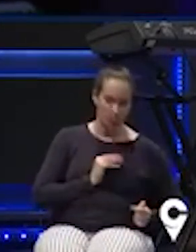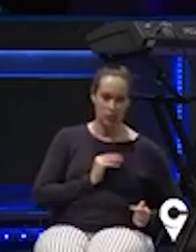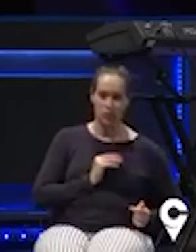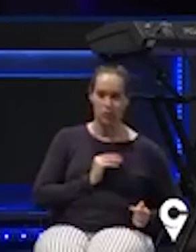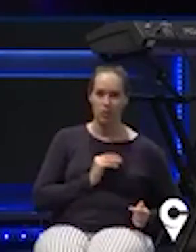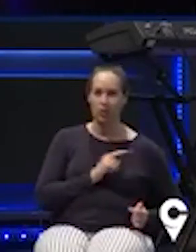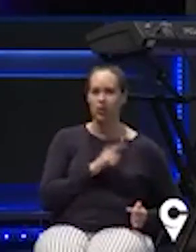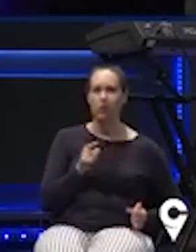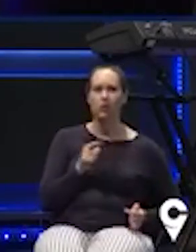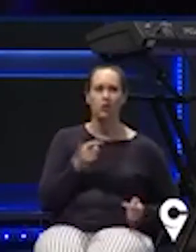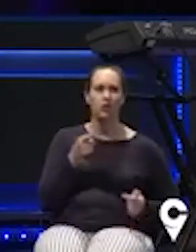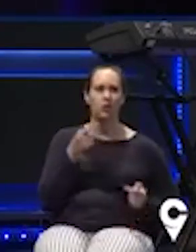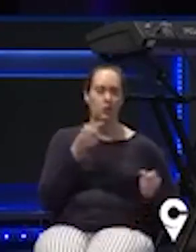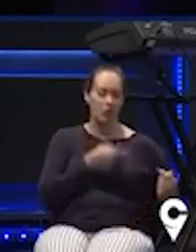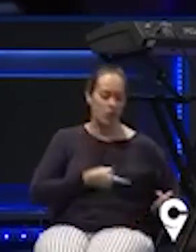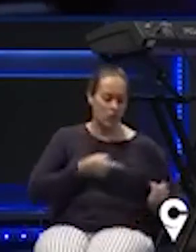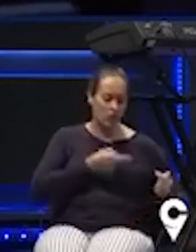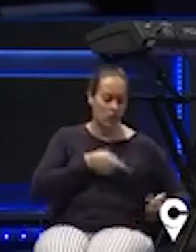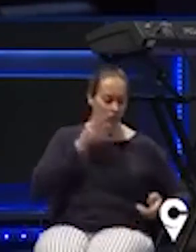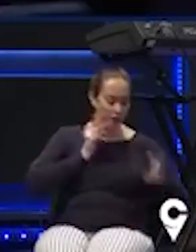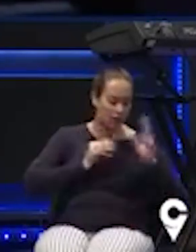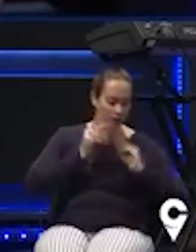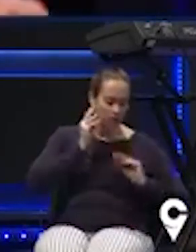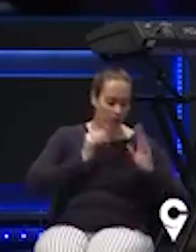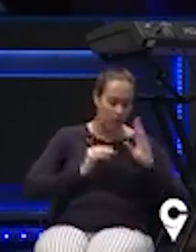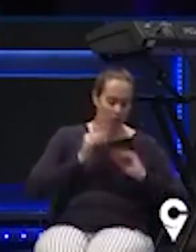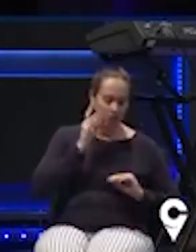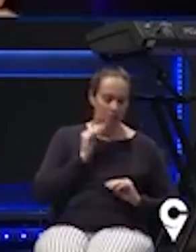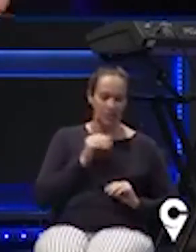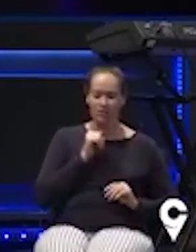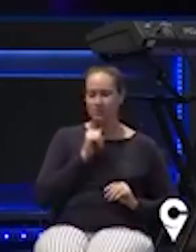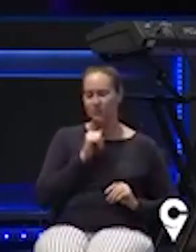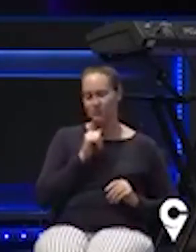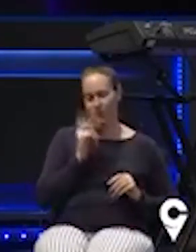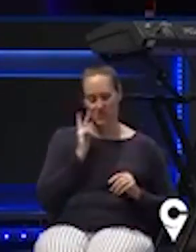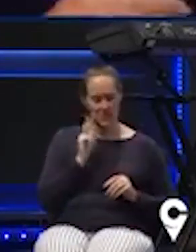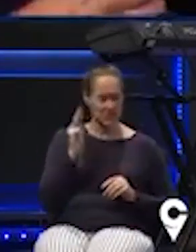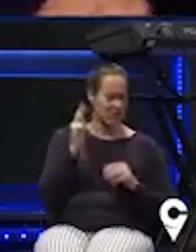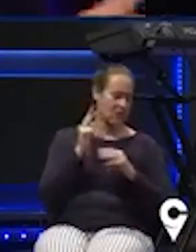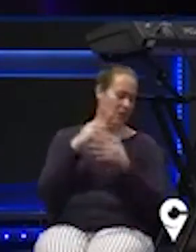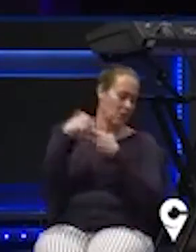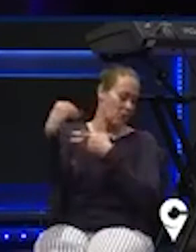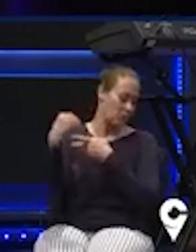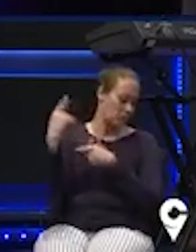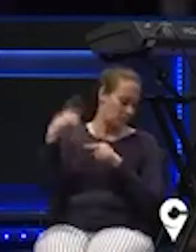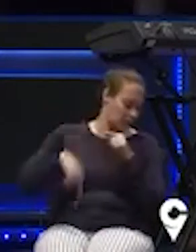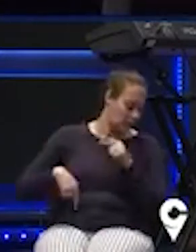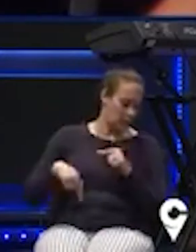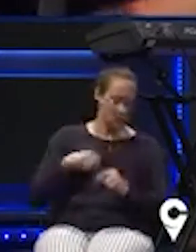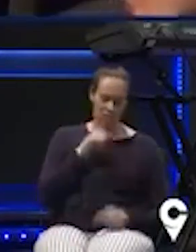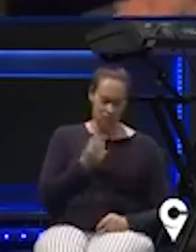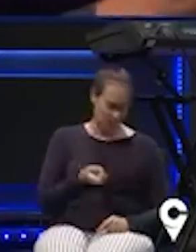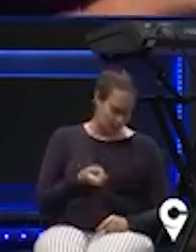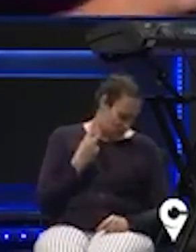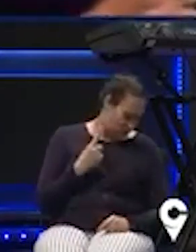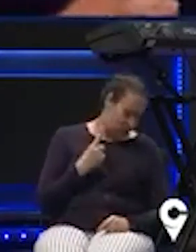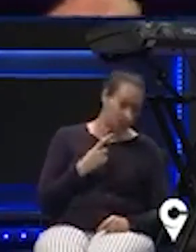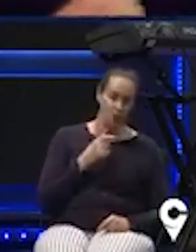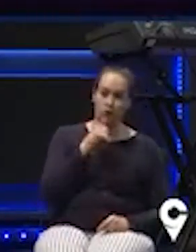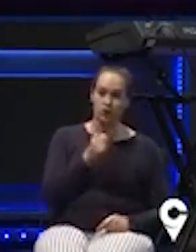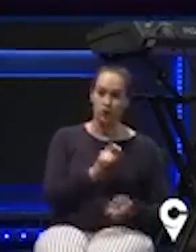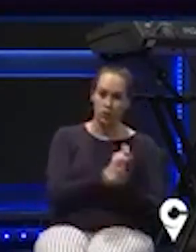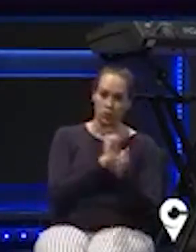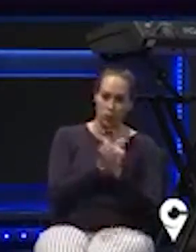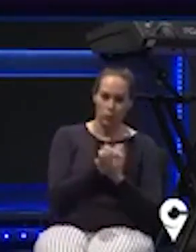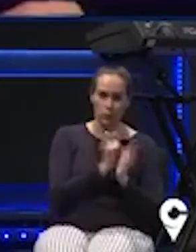Because you're going through a difficult time, and you don't see the way out, you don't see the answer, you don't understand why you're doing this, don't rewrite